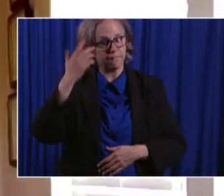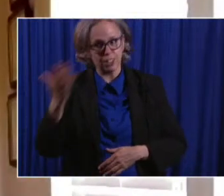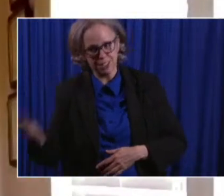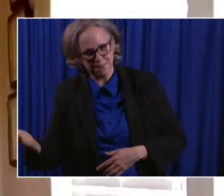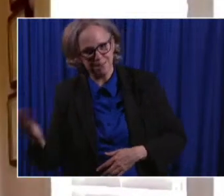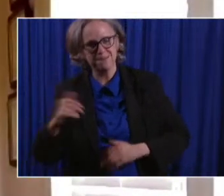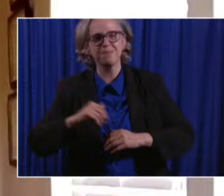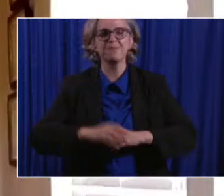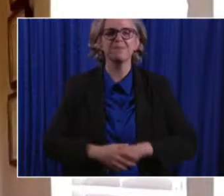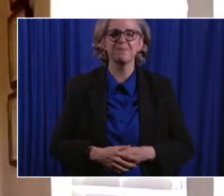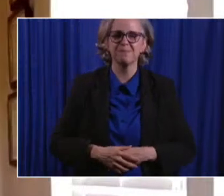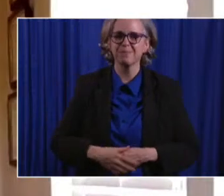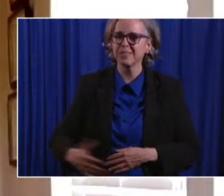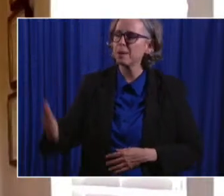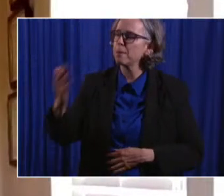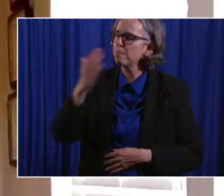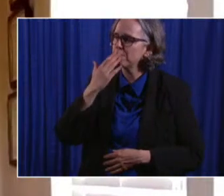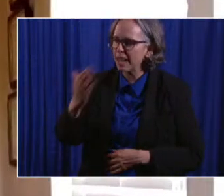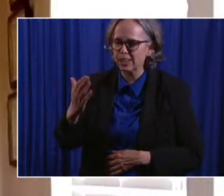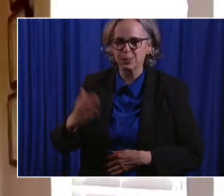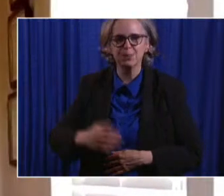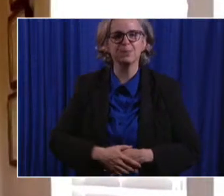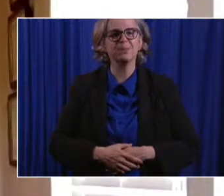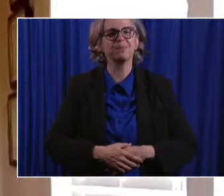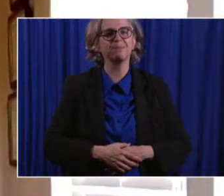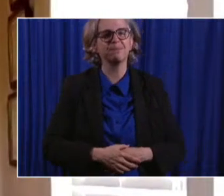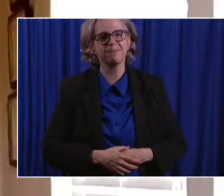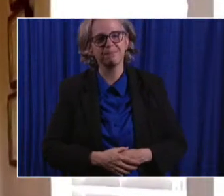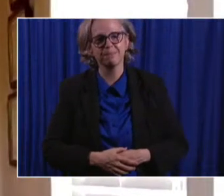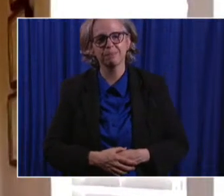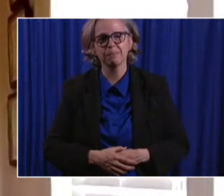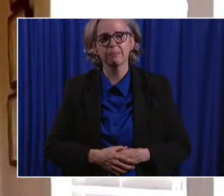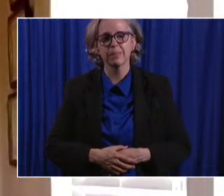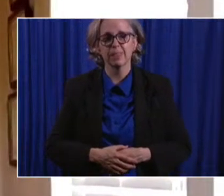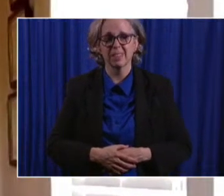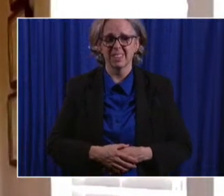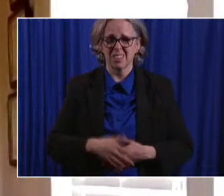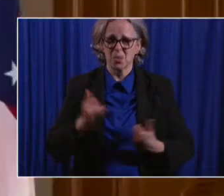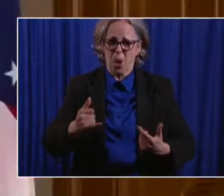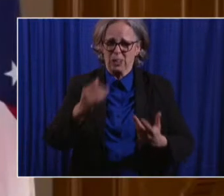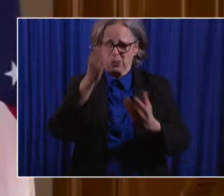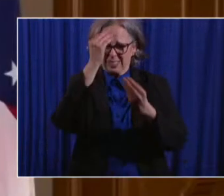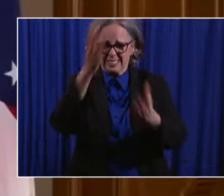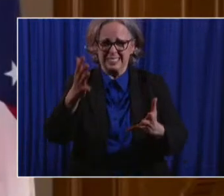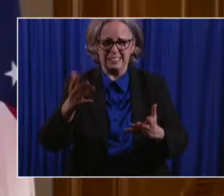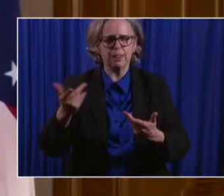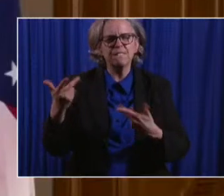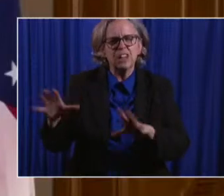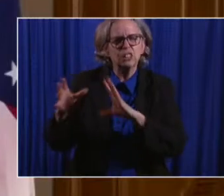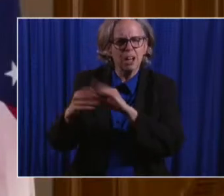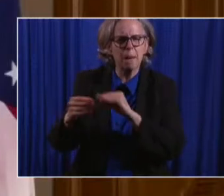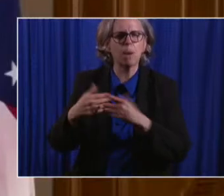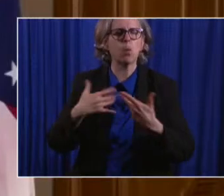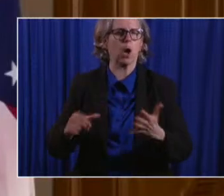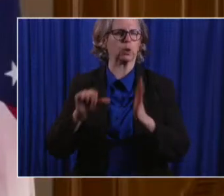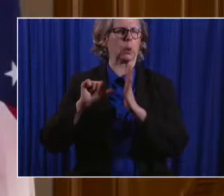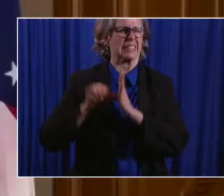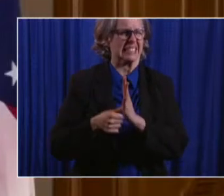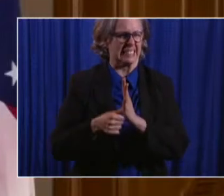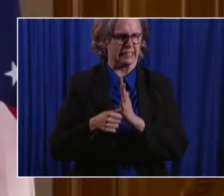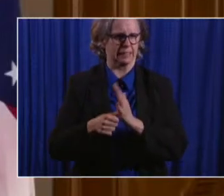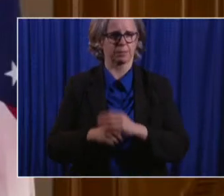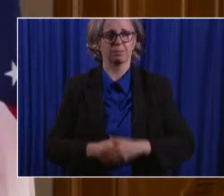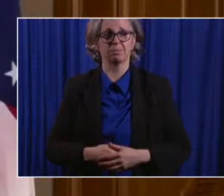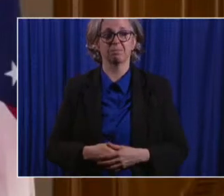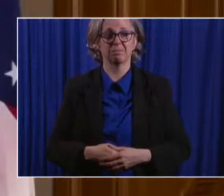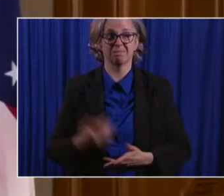Thank you very much, Governor. I want to amplify something that you said a little earlier. As someone who grew up in Northwest